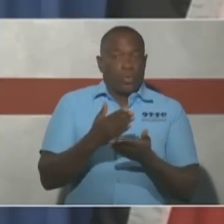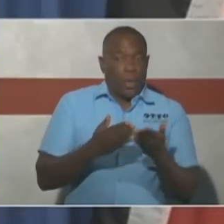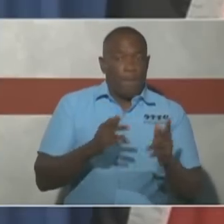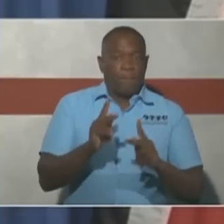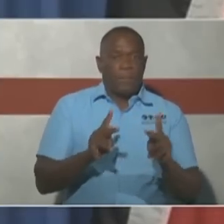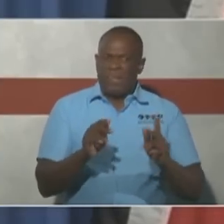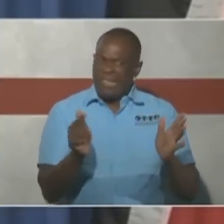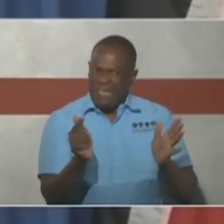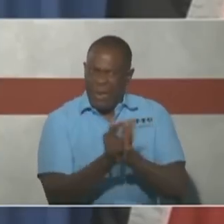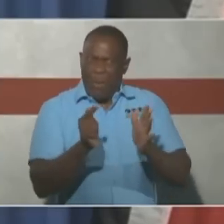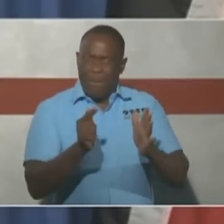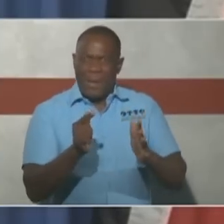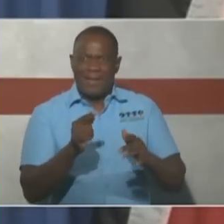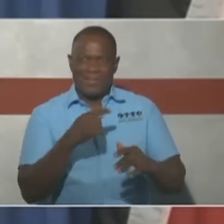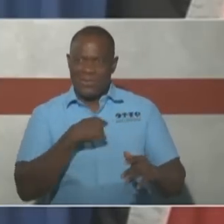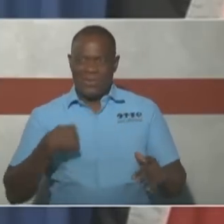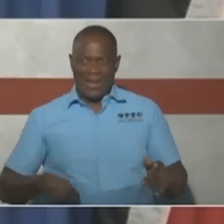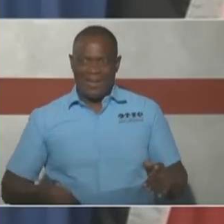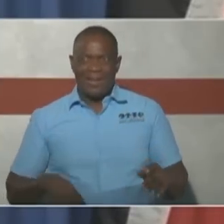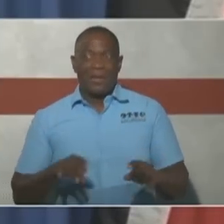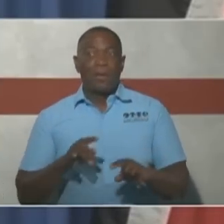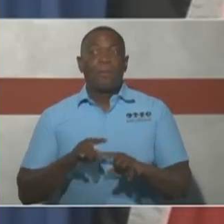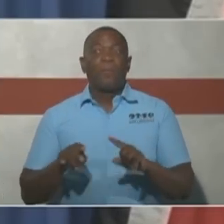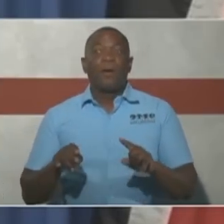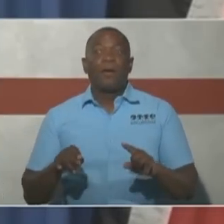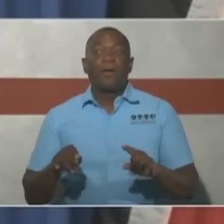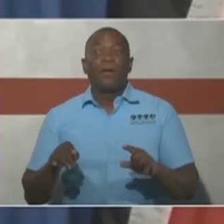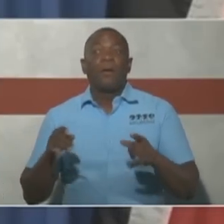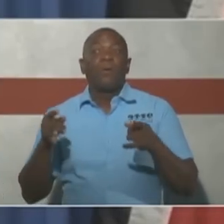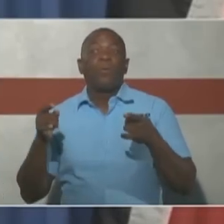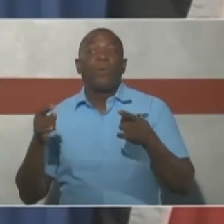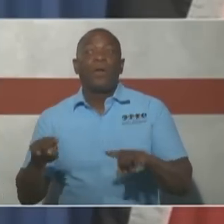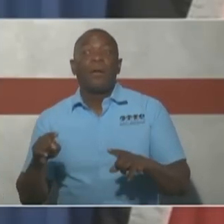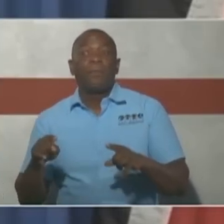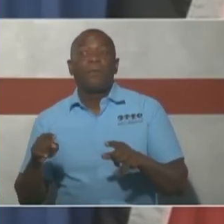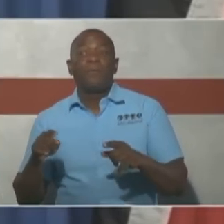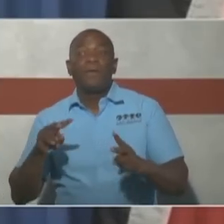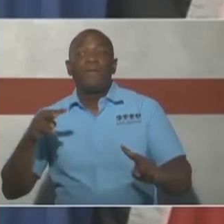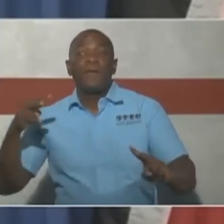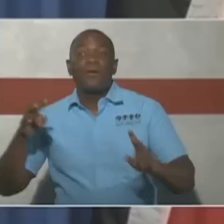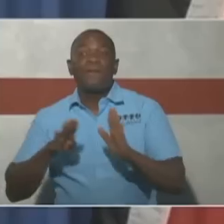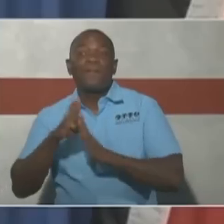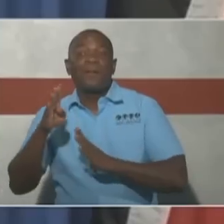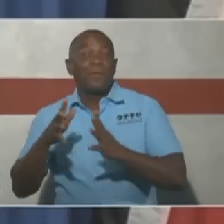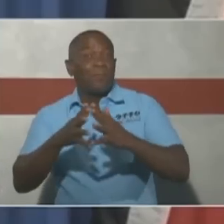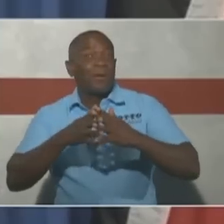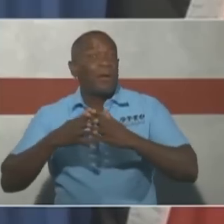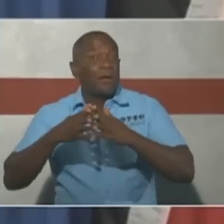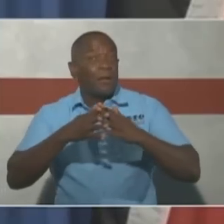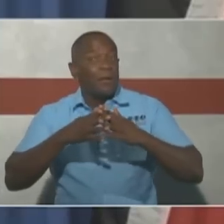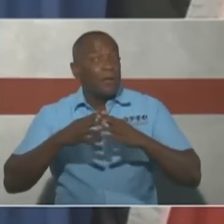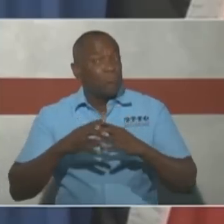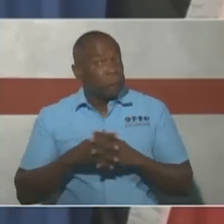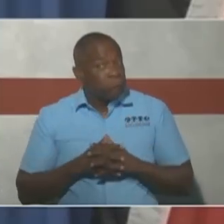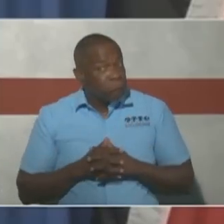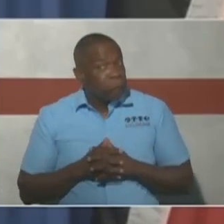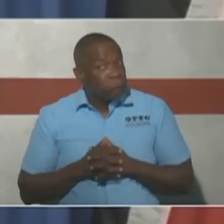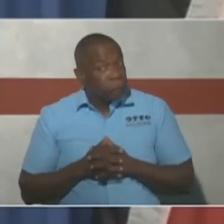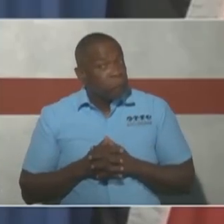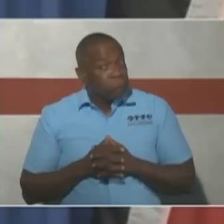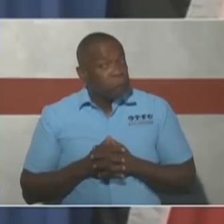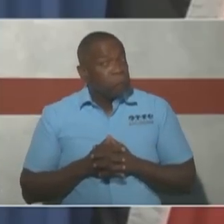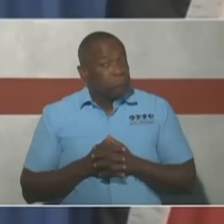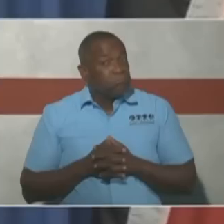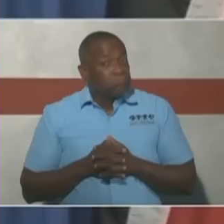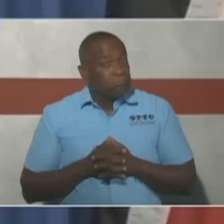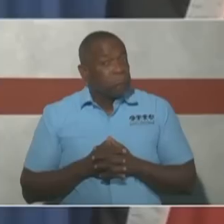14-day, right? We put a restriction on people coming out of China. Now, the different